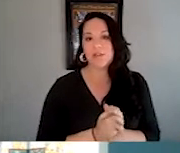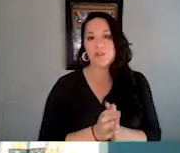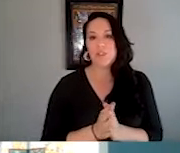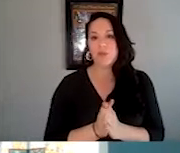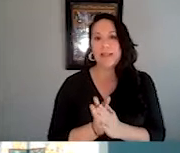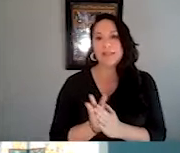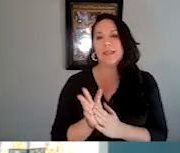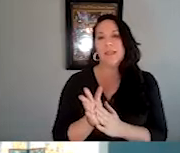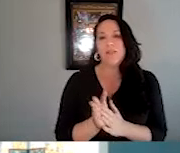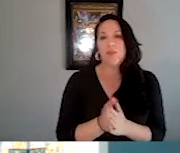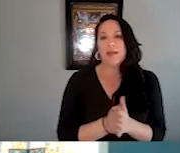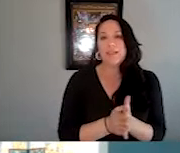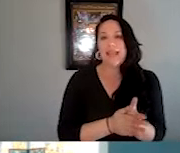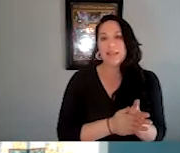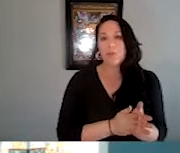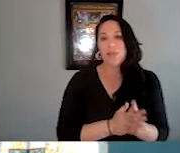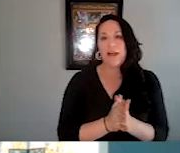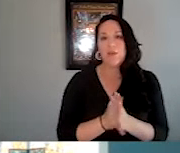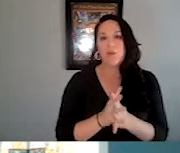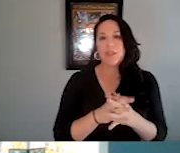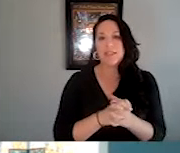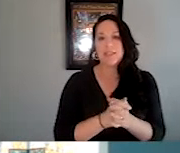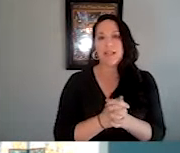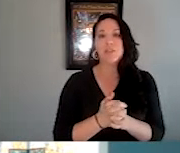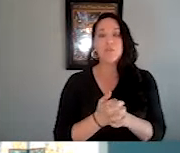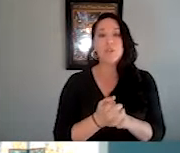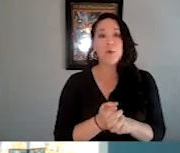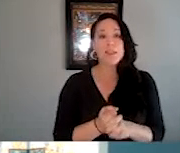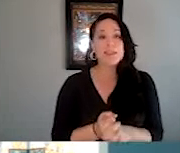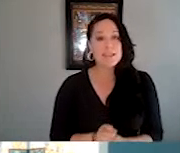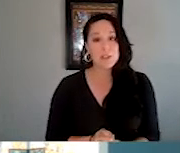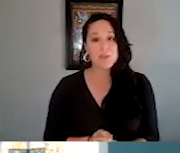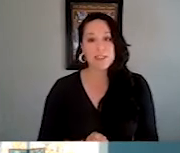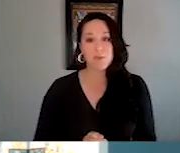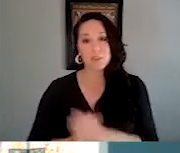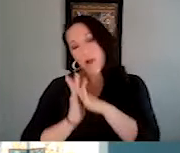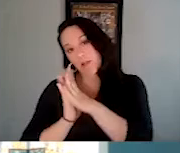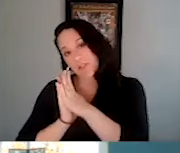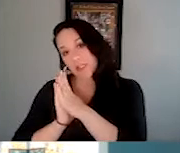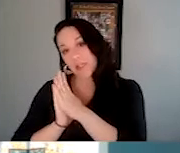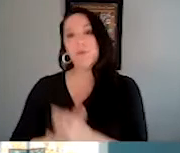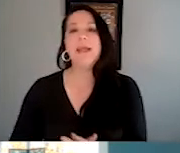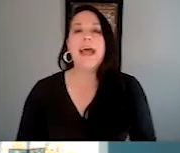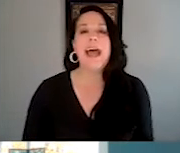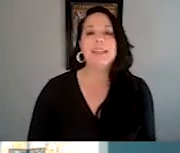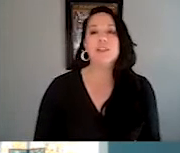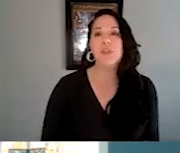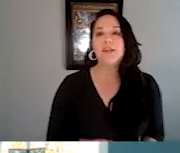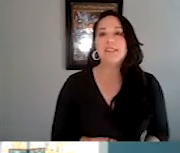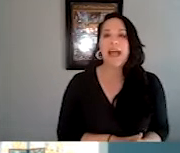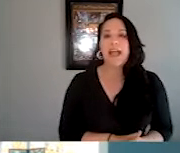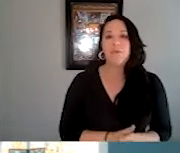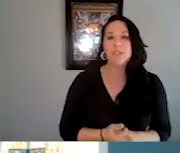is when it was introduced to US. 2008, the World Health Org says not a suitable smoking cessation device, which all of us already knew. And